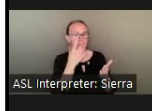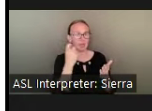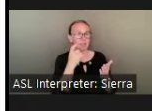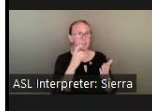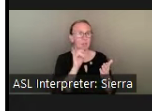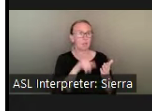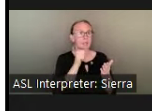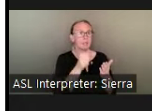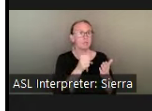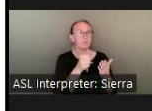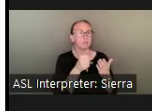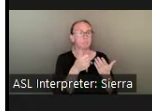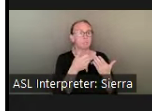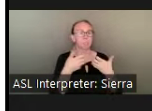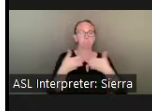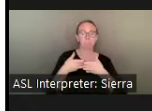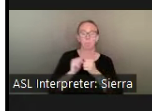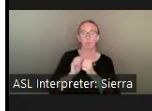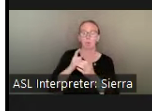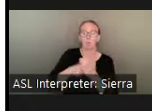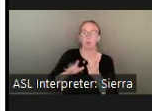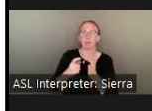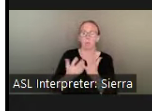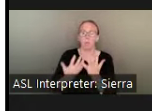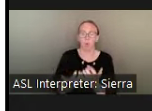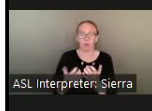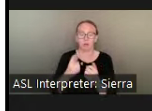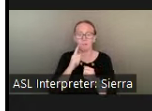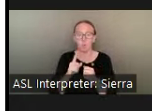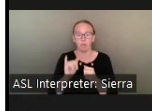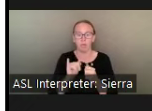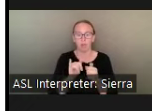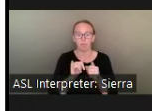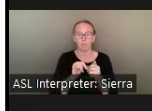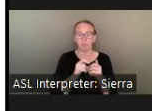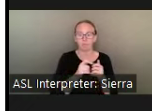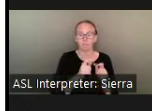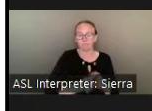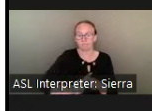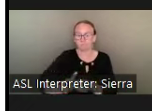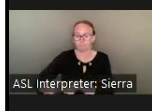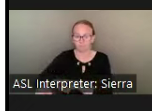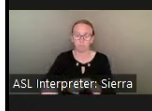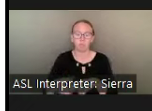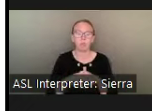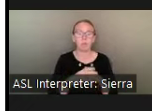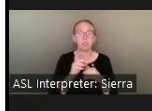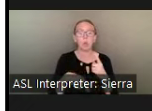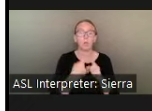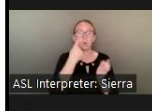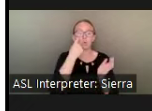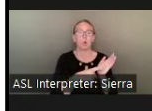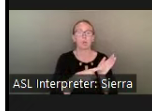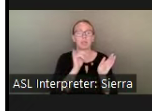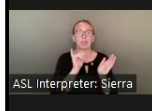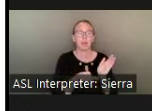for the transcriptions. Because when you're looking at the source material for a lot of his transcriptions for people, you're seeing like very social situations. So you're